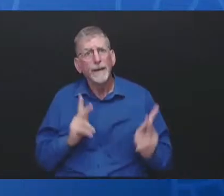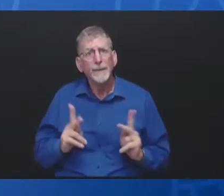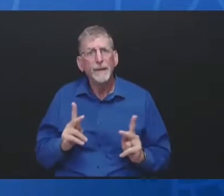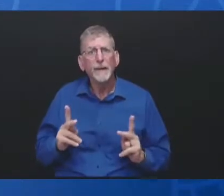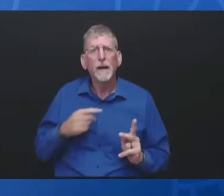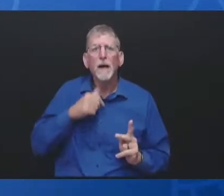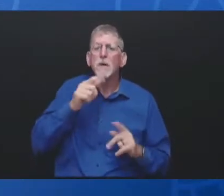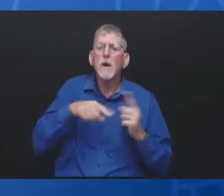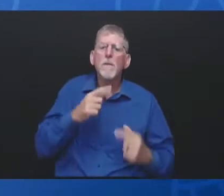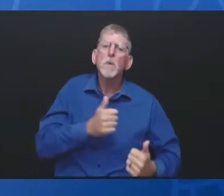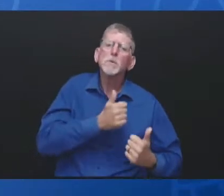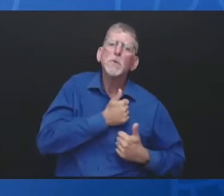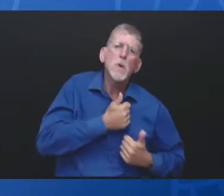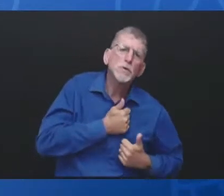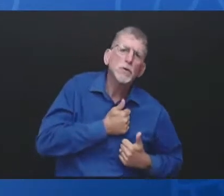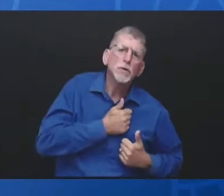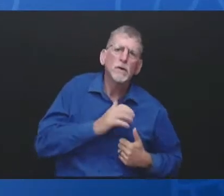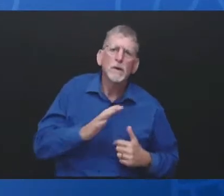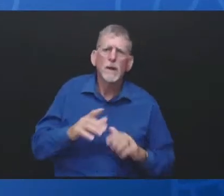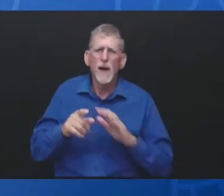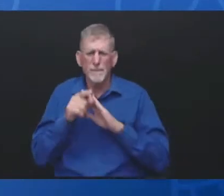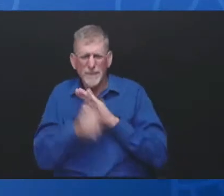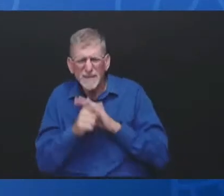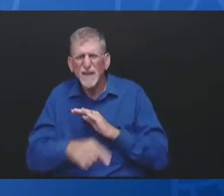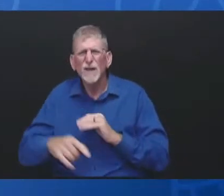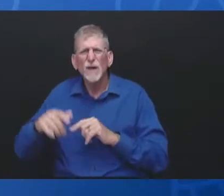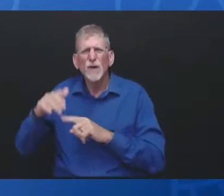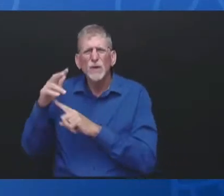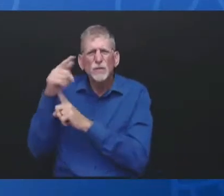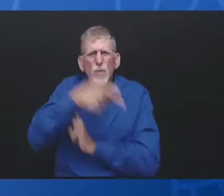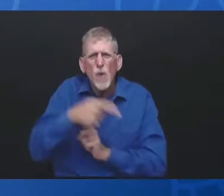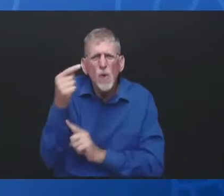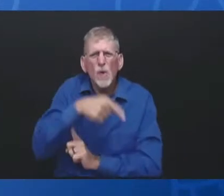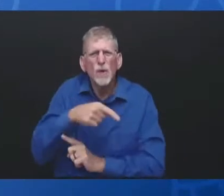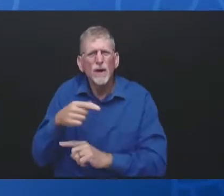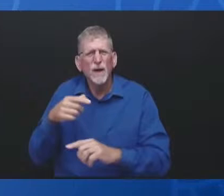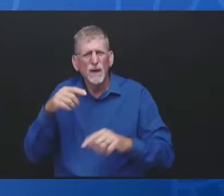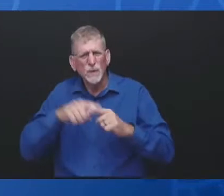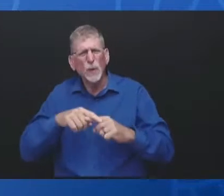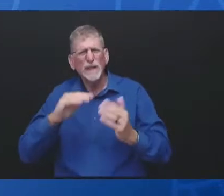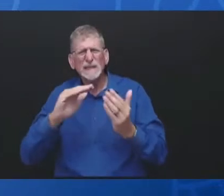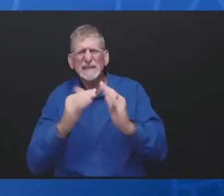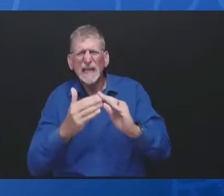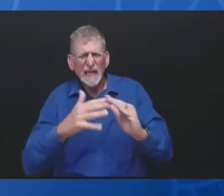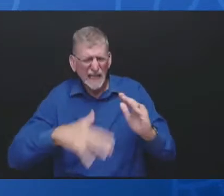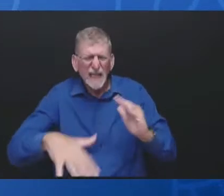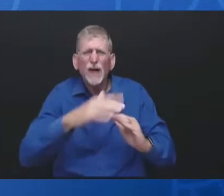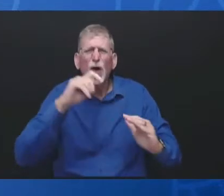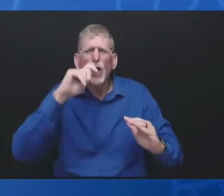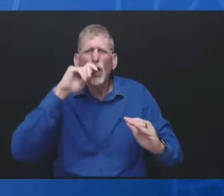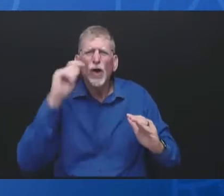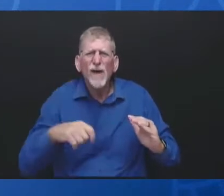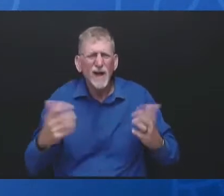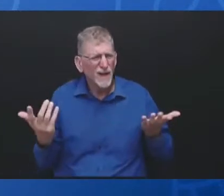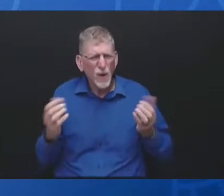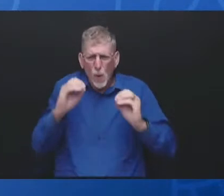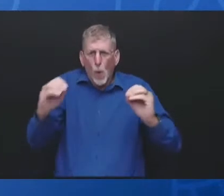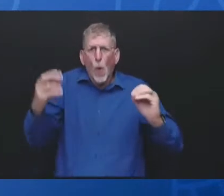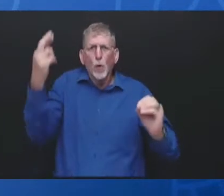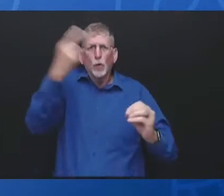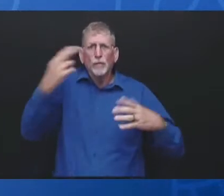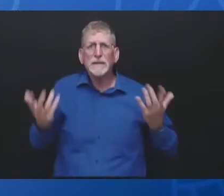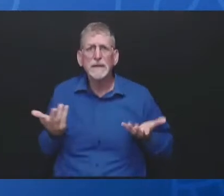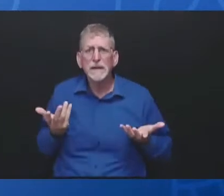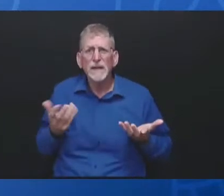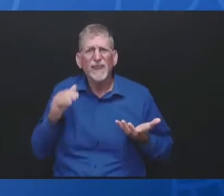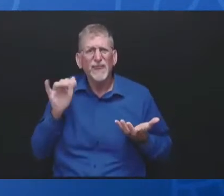are being shot into cities in Ukraine for no reason whatsoever. And that goes on, and that's from his Truth Social account. And